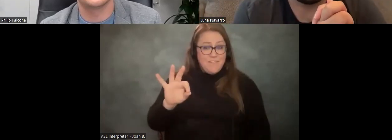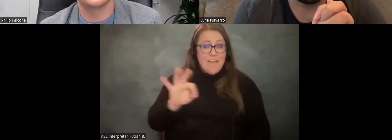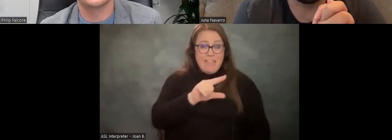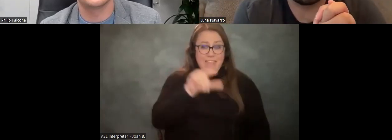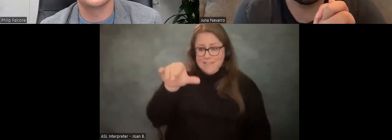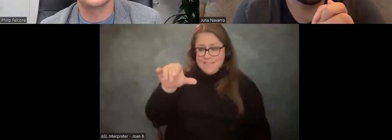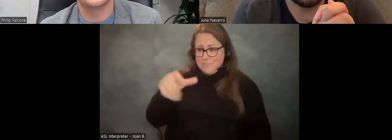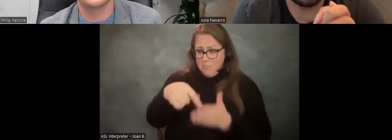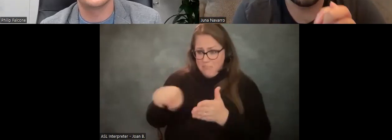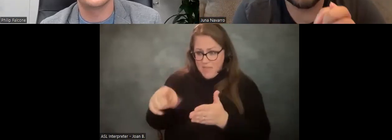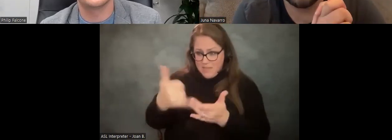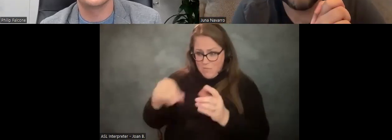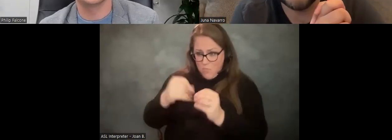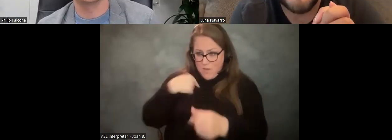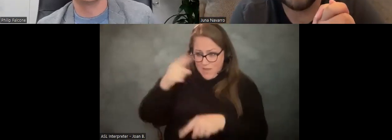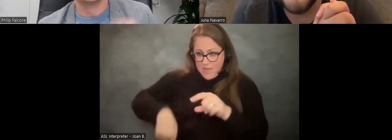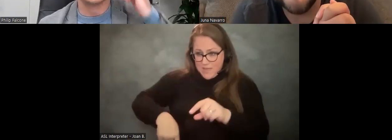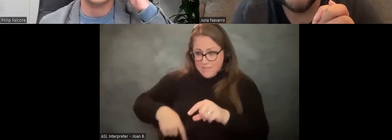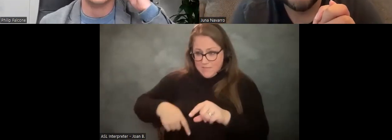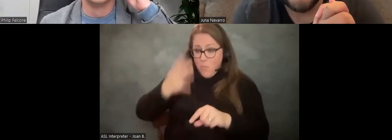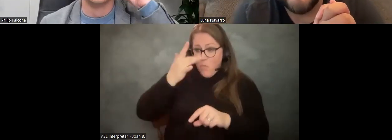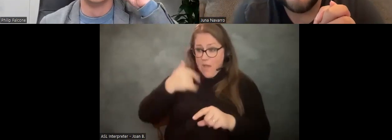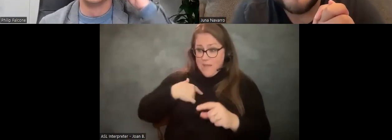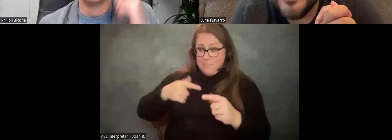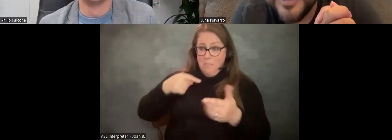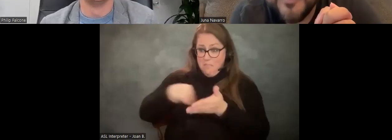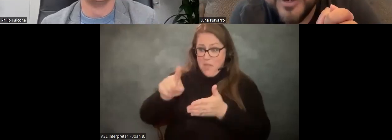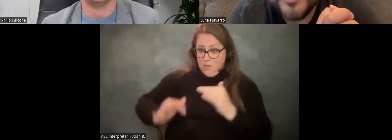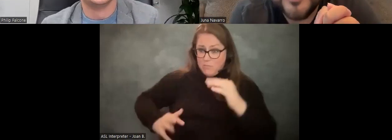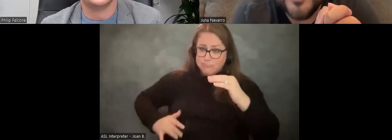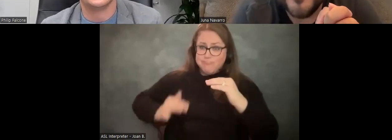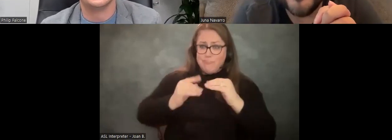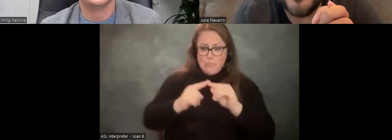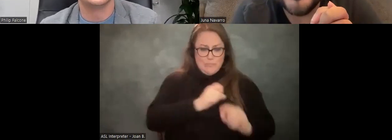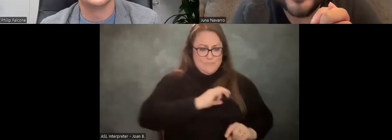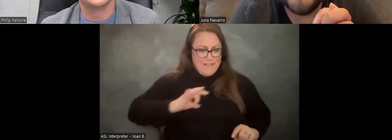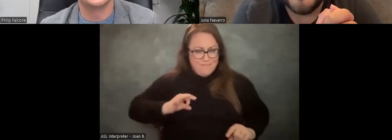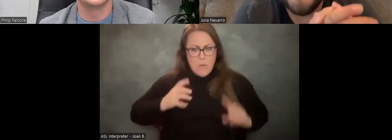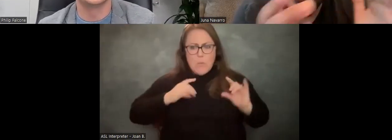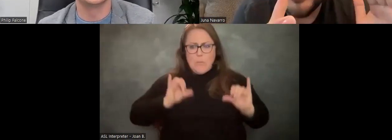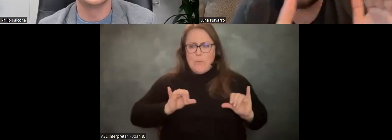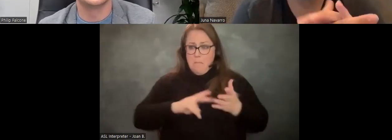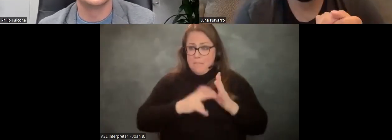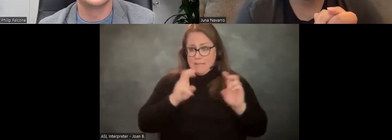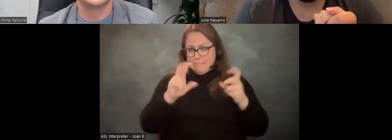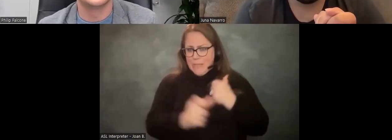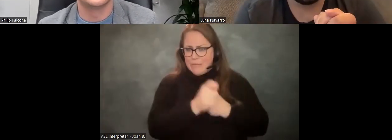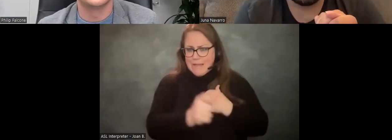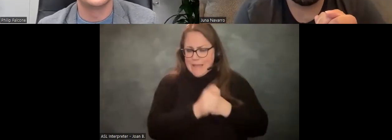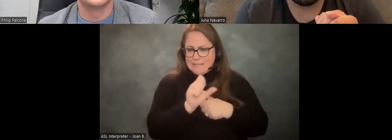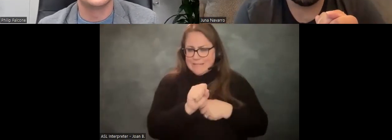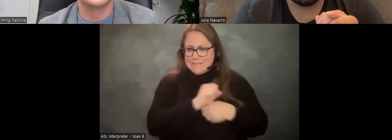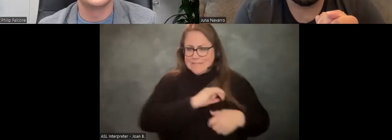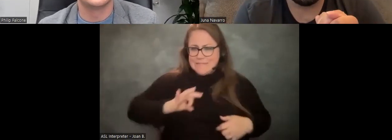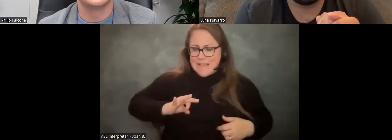We're getting close to paying you more than our own staff. So that's a little bit of a threat to our staff environment. So